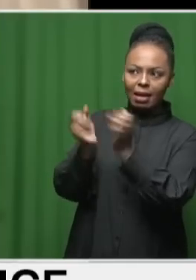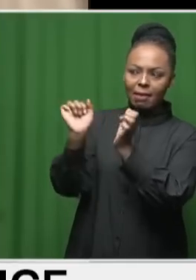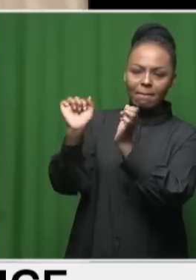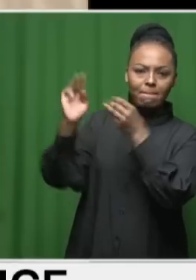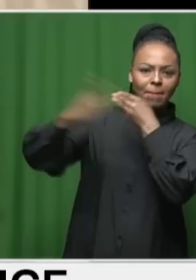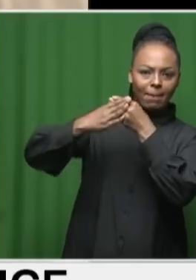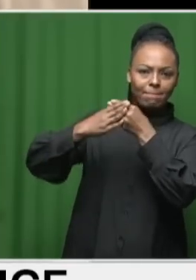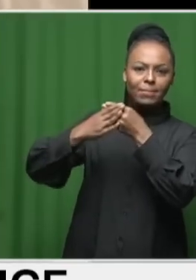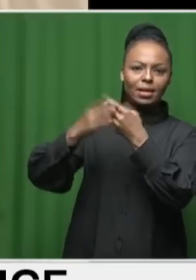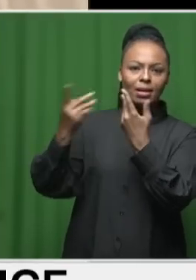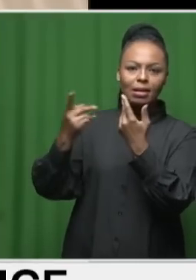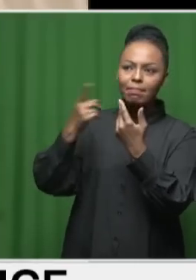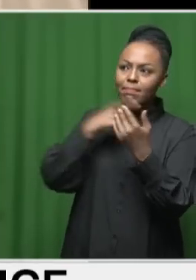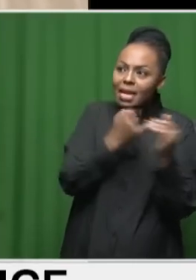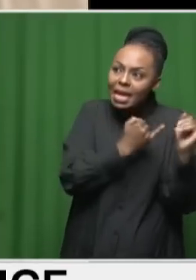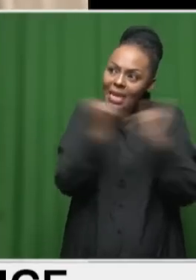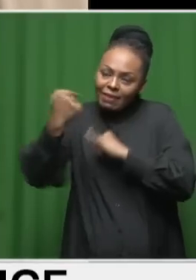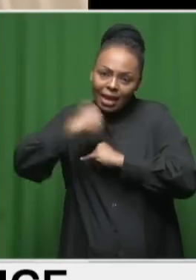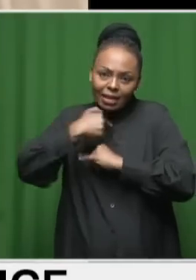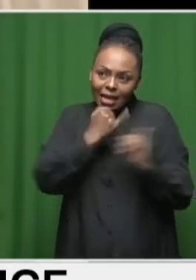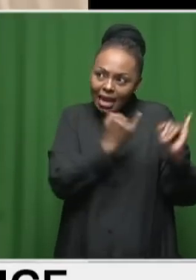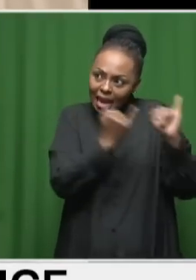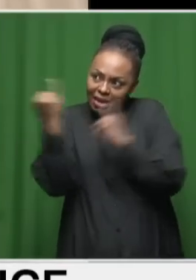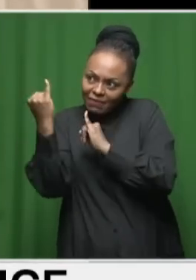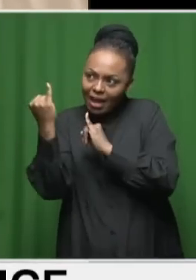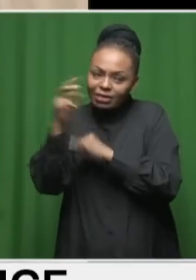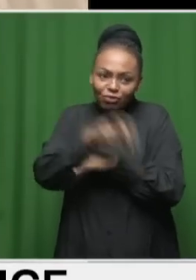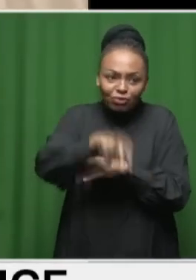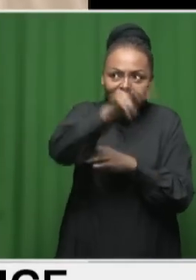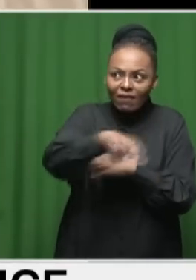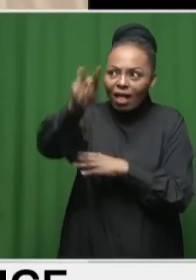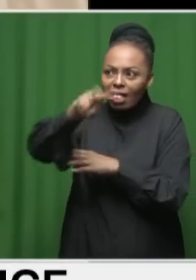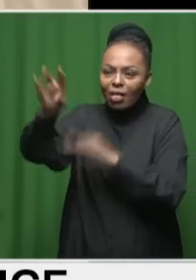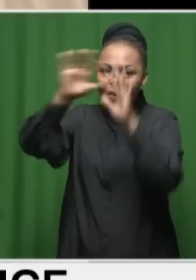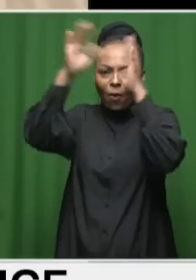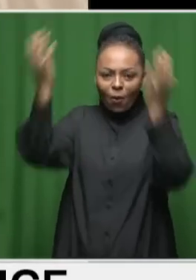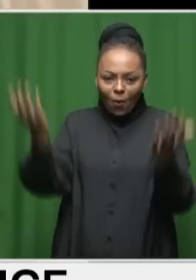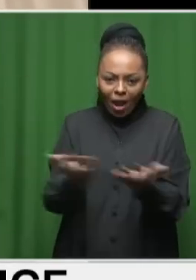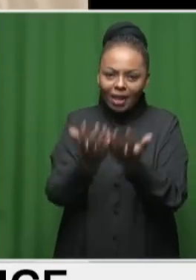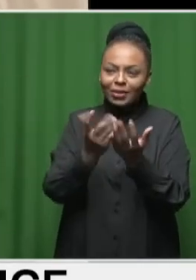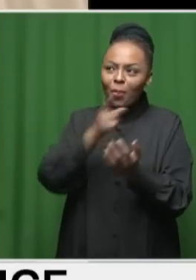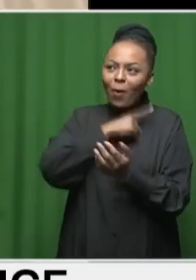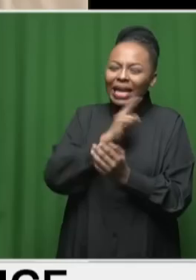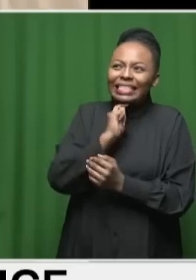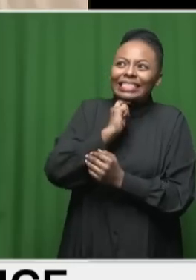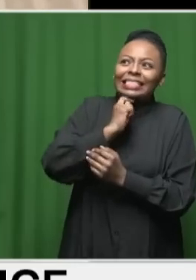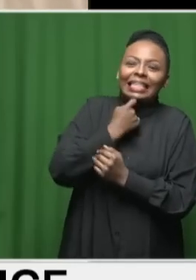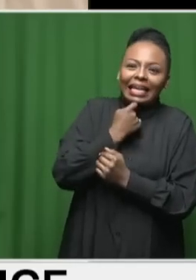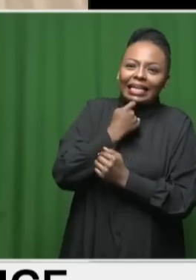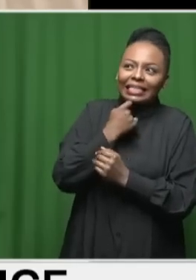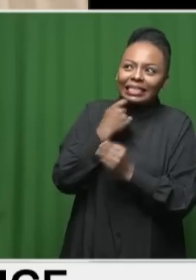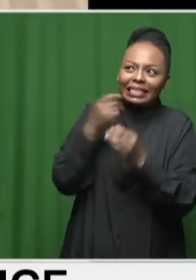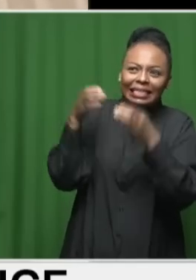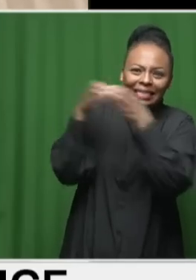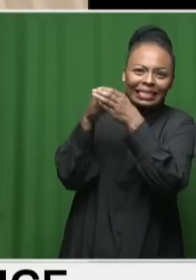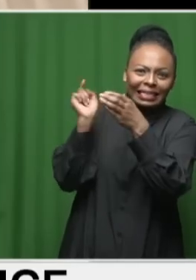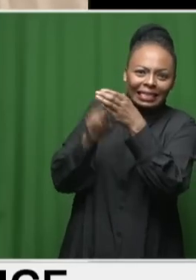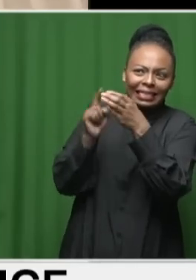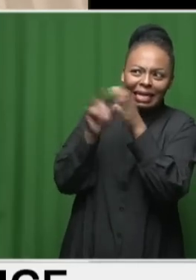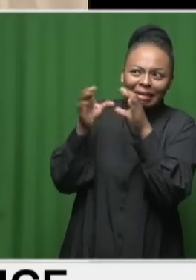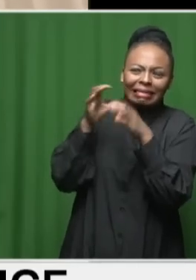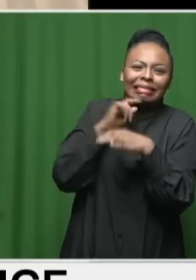although I was invited, traveling the world, because it's like a secret society of